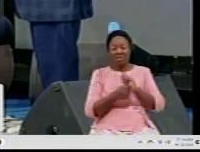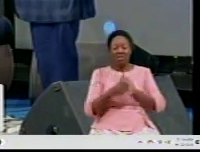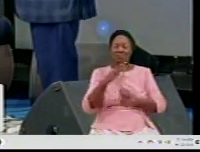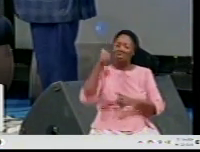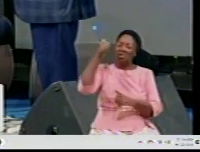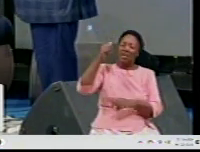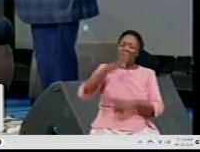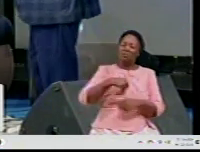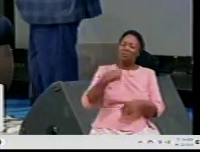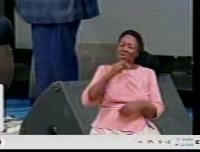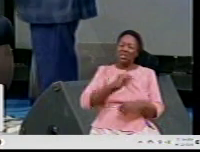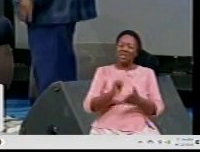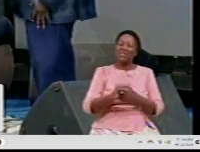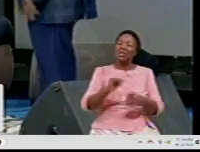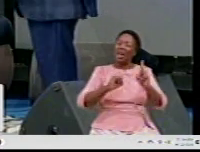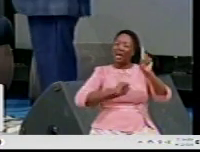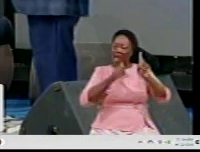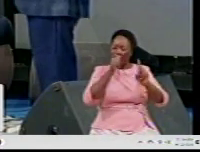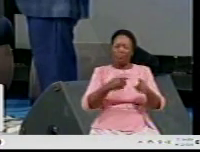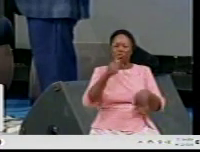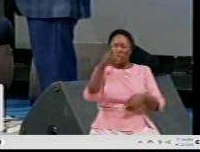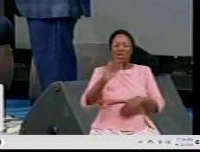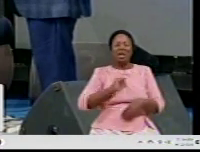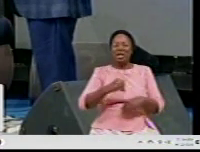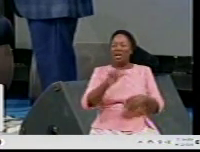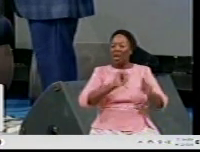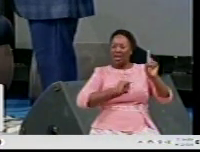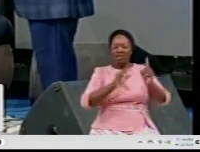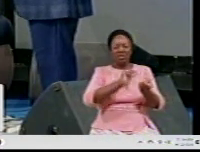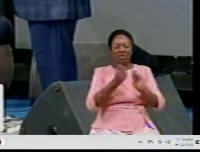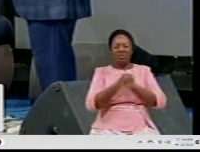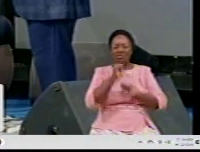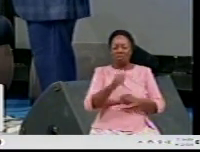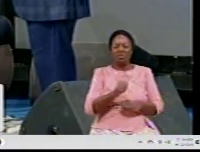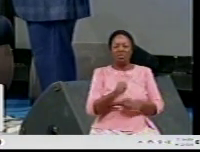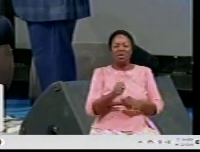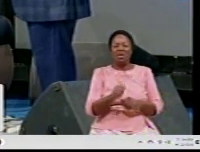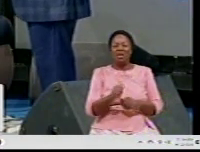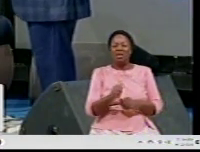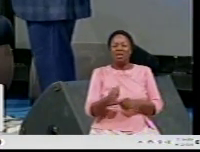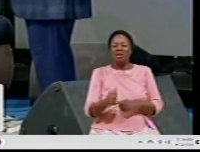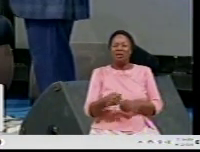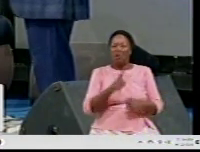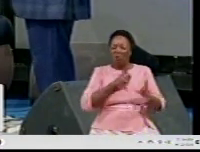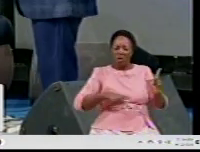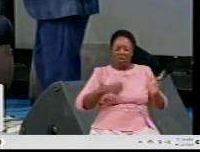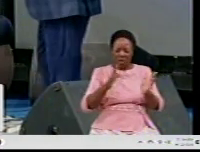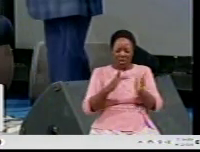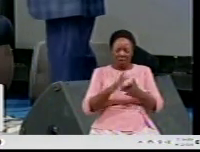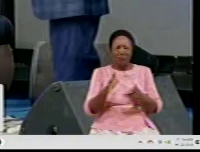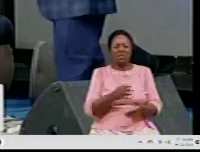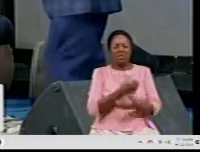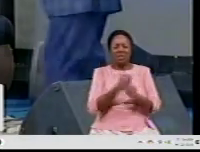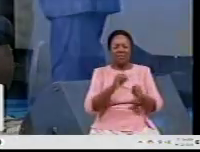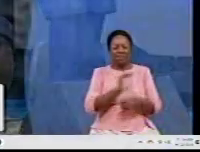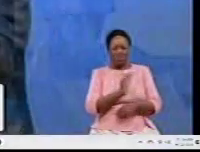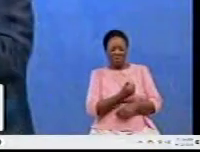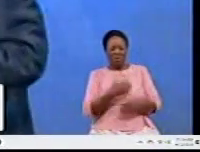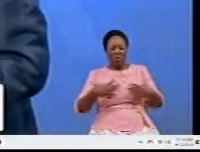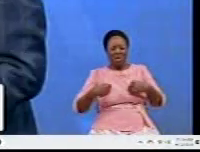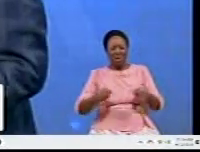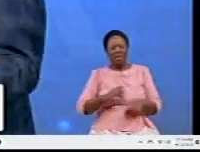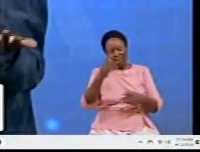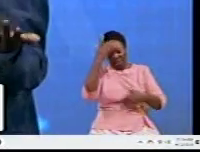I am God, I change not. Lord Jesus, saving souls, healing the sick, delivering